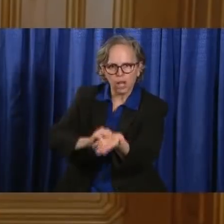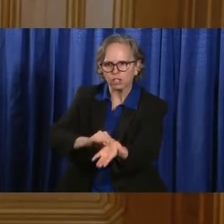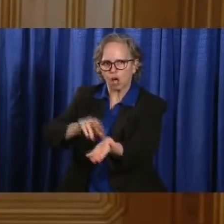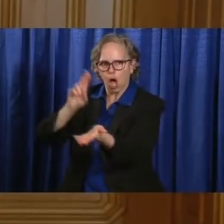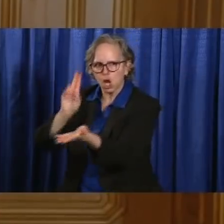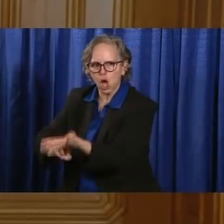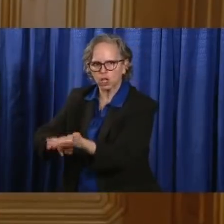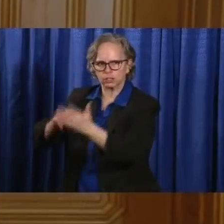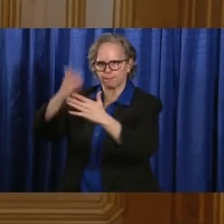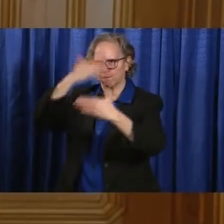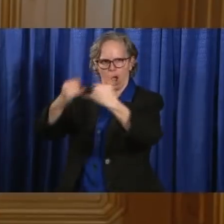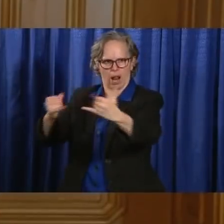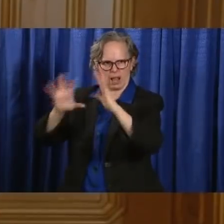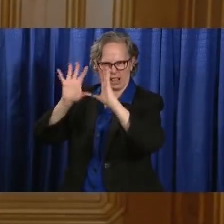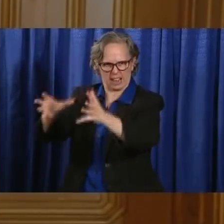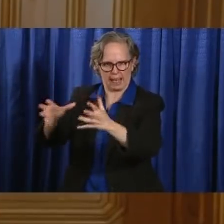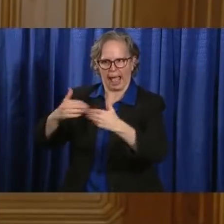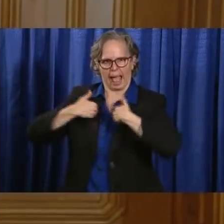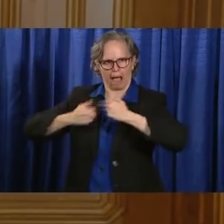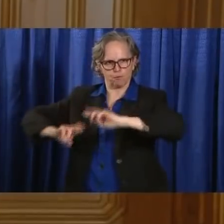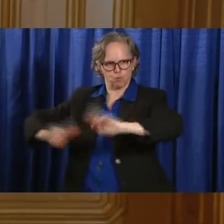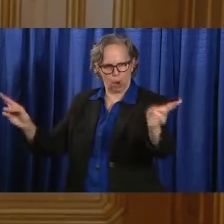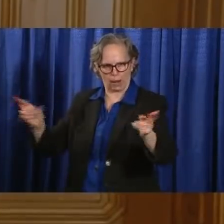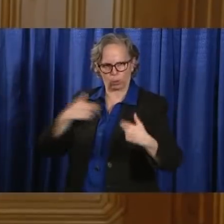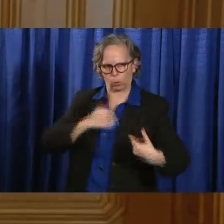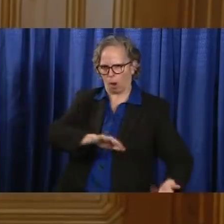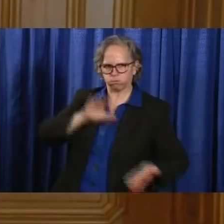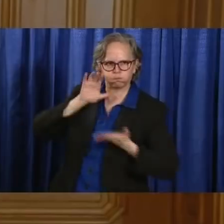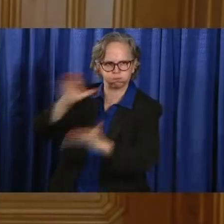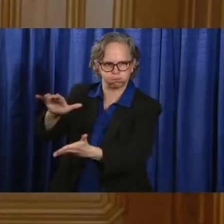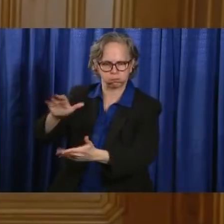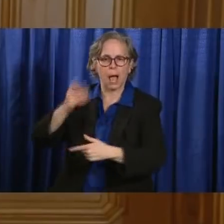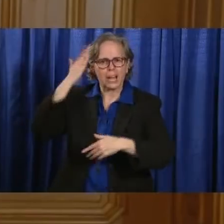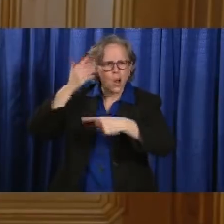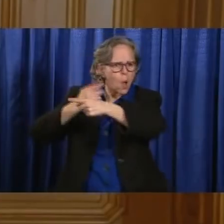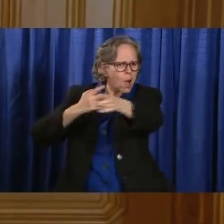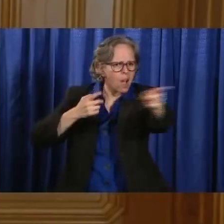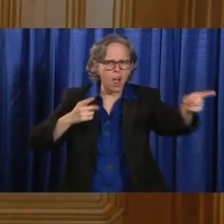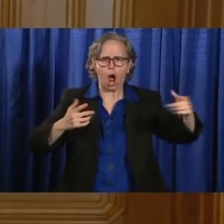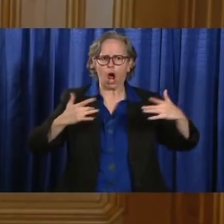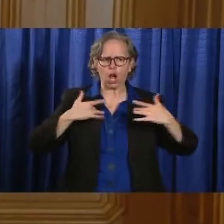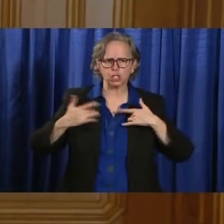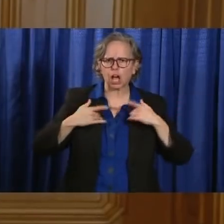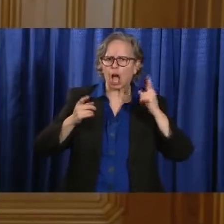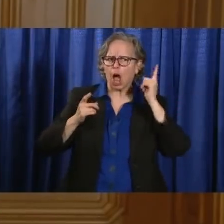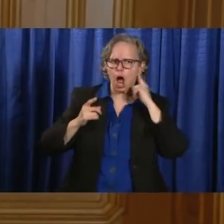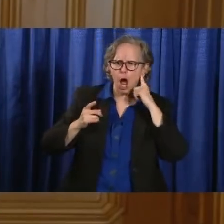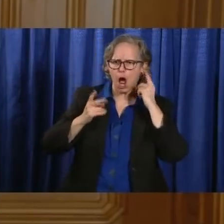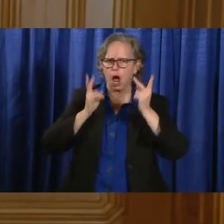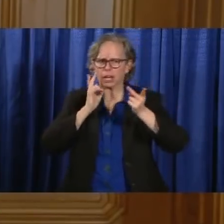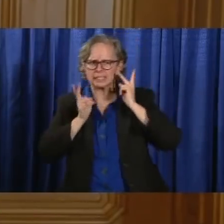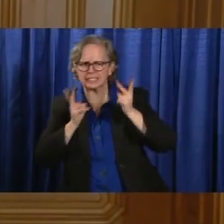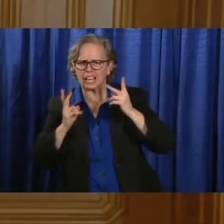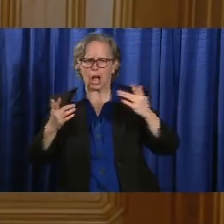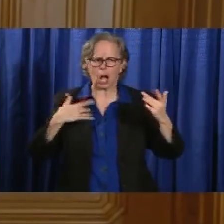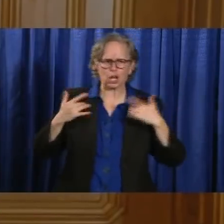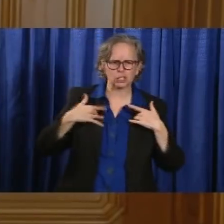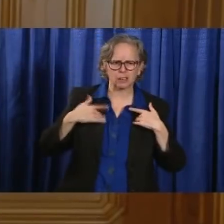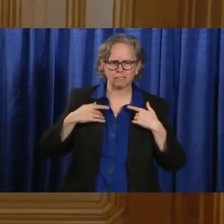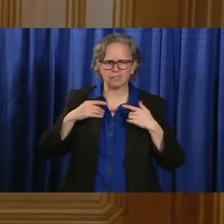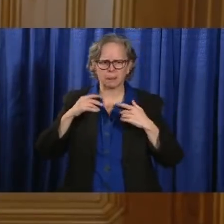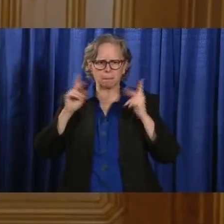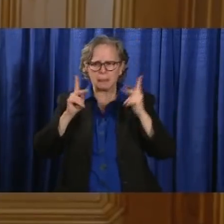I see the concern. I hear the concern from the folks who are on the front line, whether they are